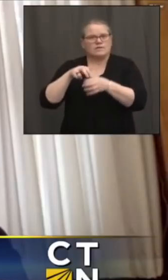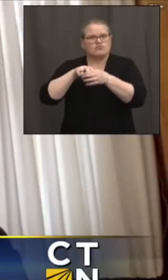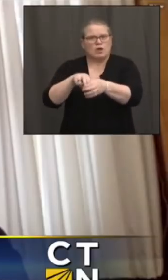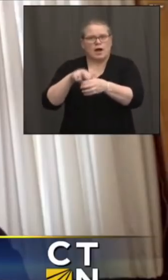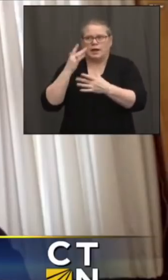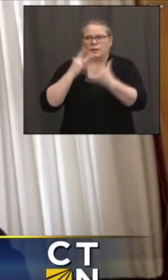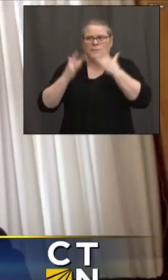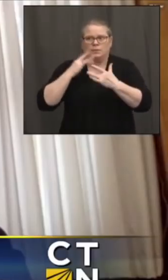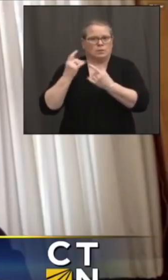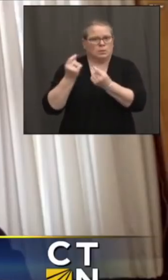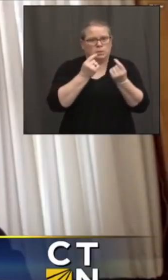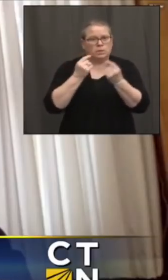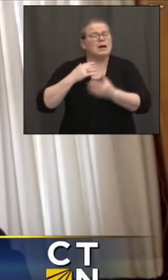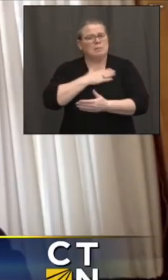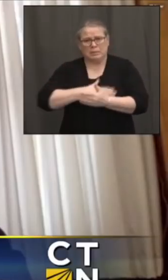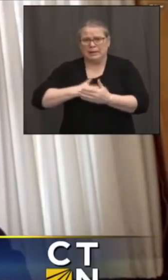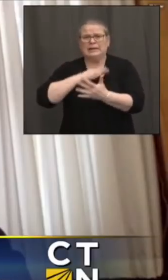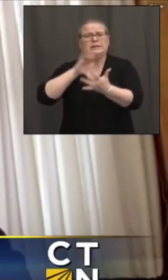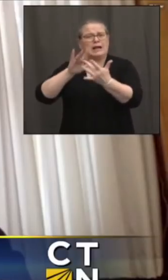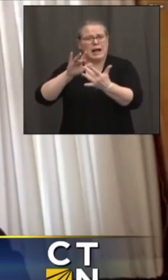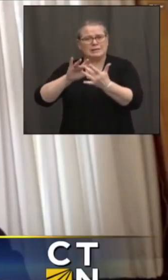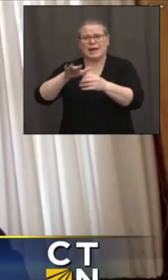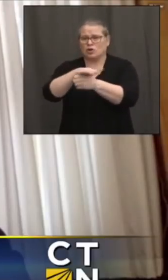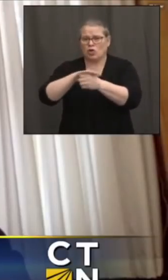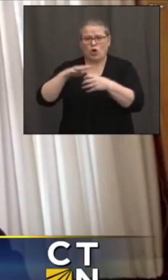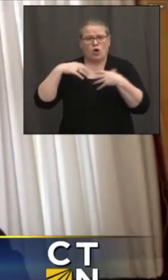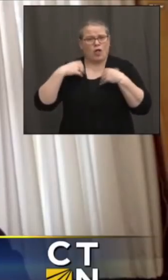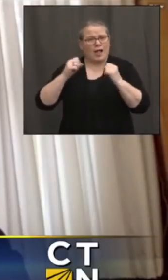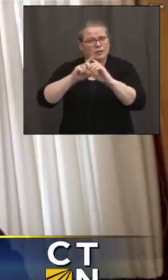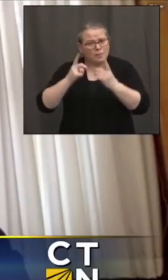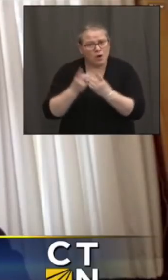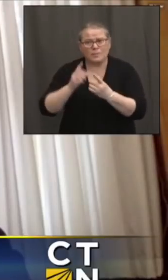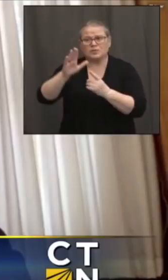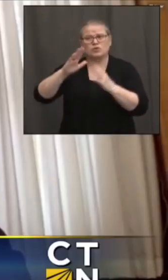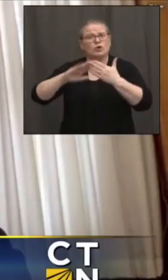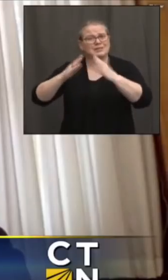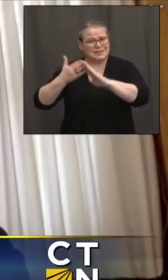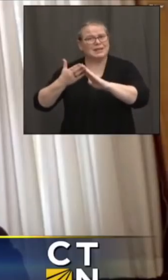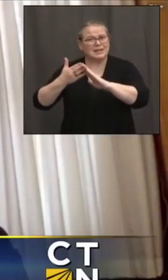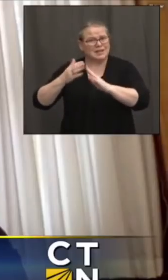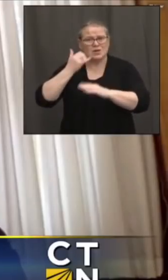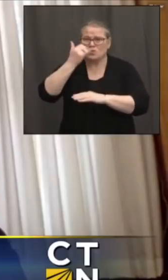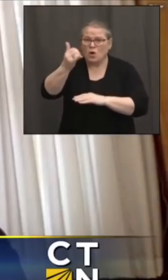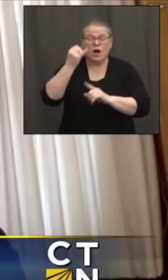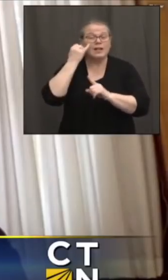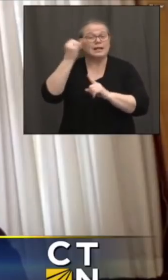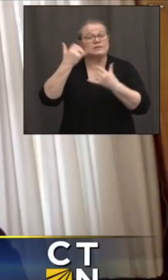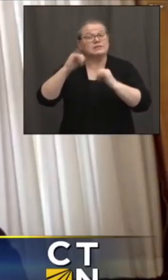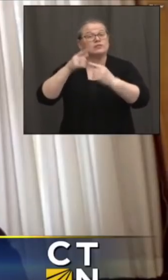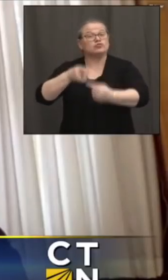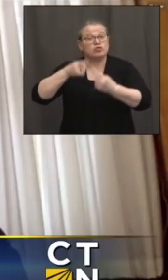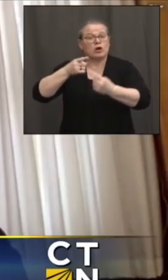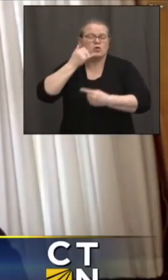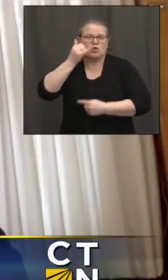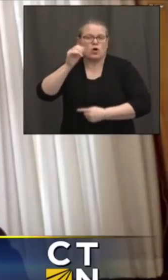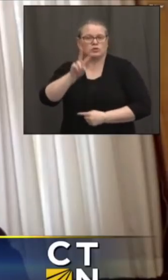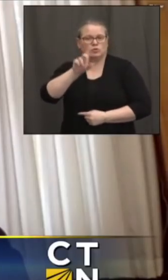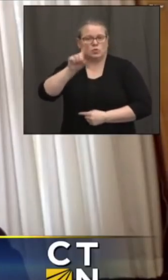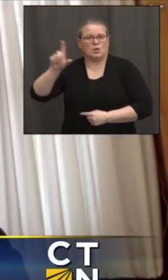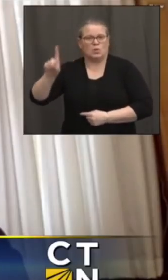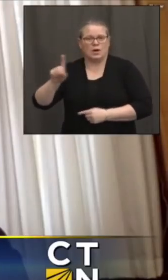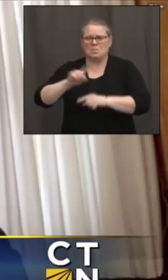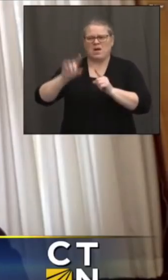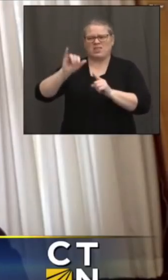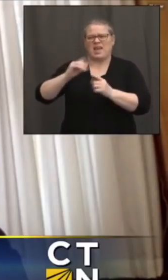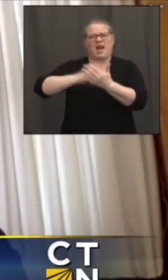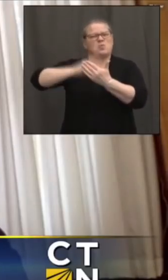site, please do reach out. Start with your local health department or your local municipality. If you're still having trouble, call 211. But I don't think we need a